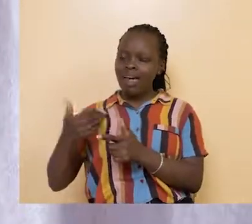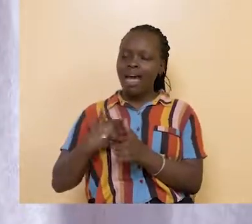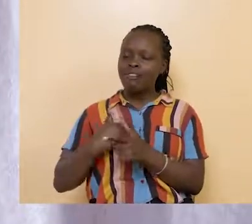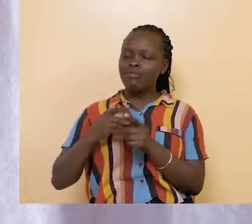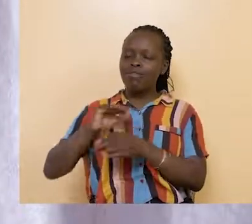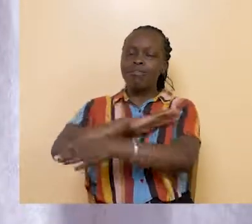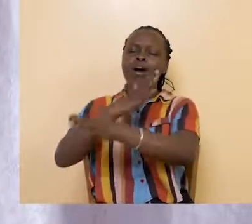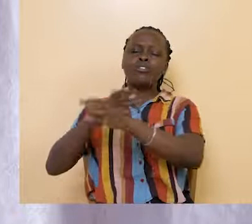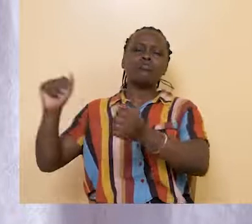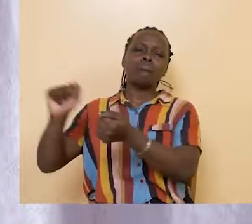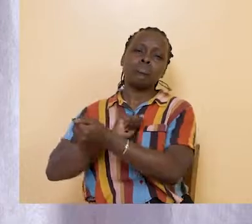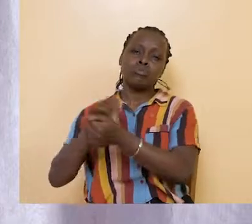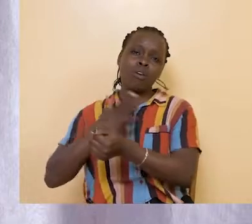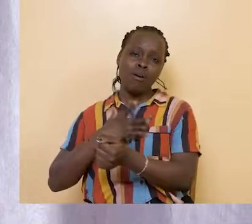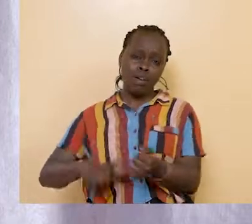to birth death.